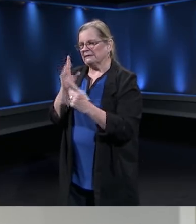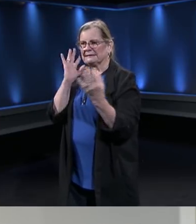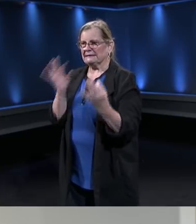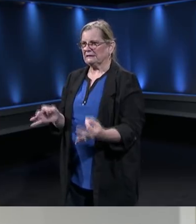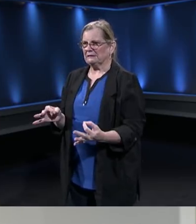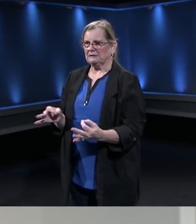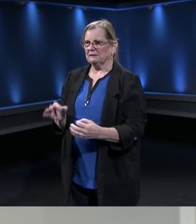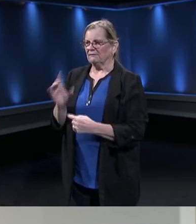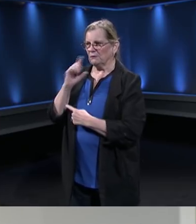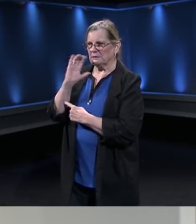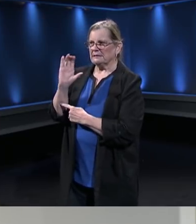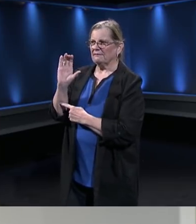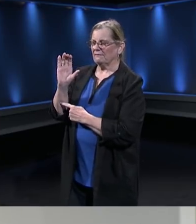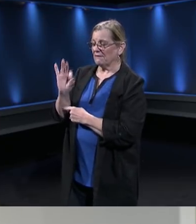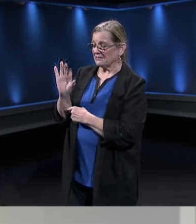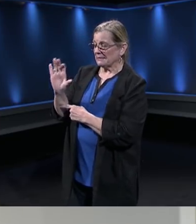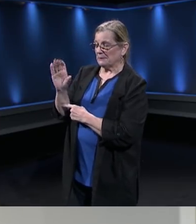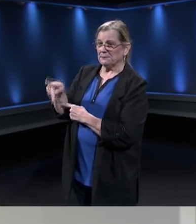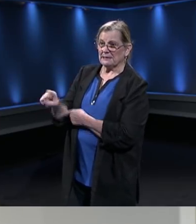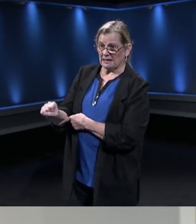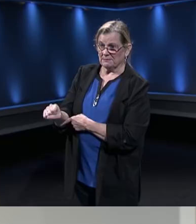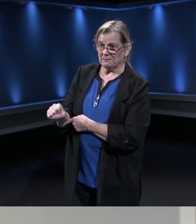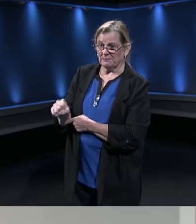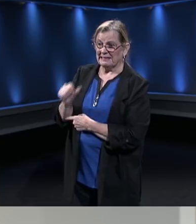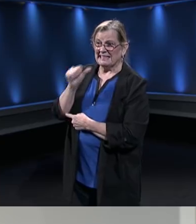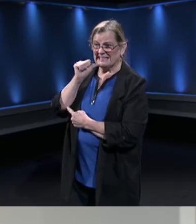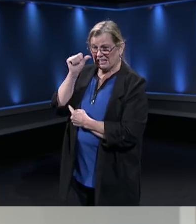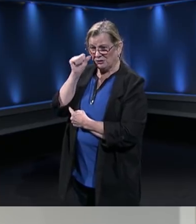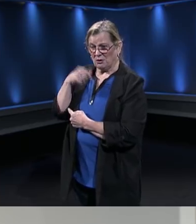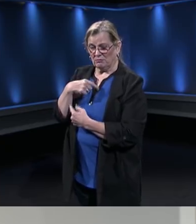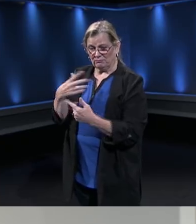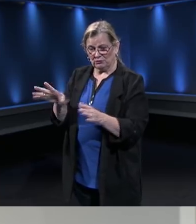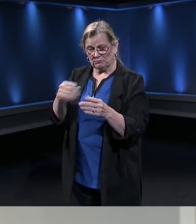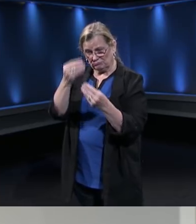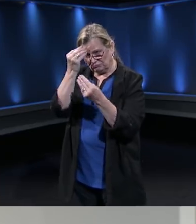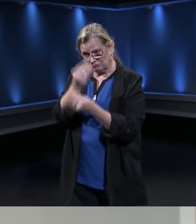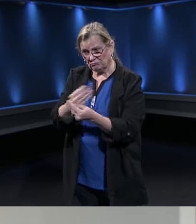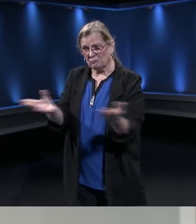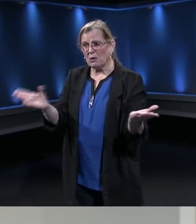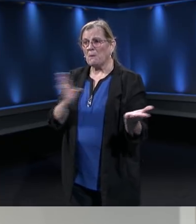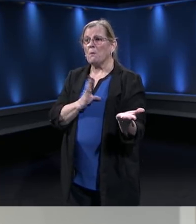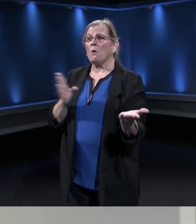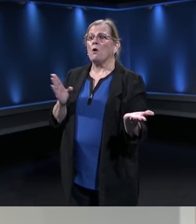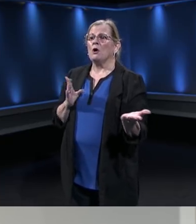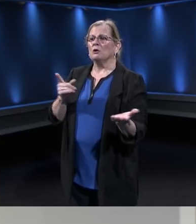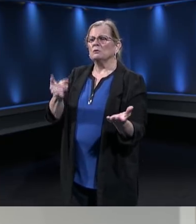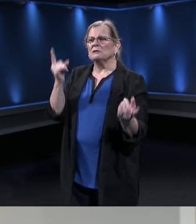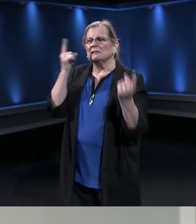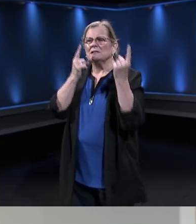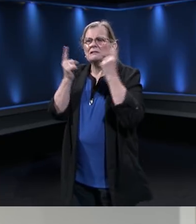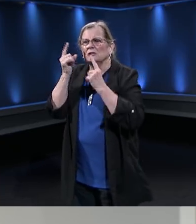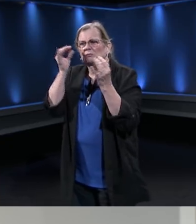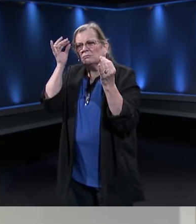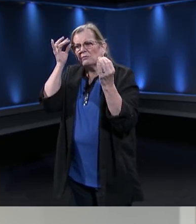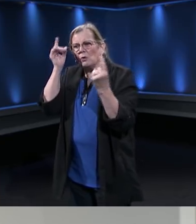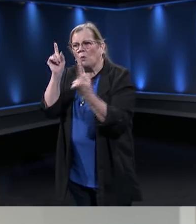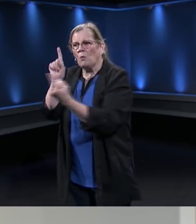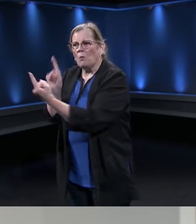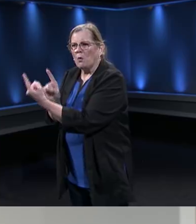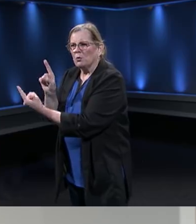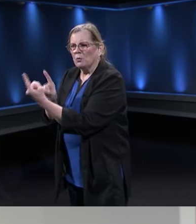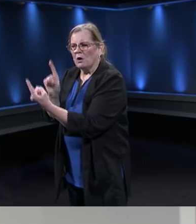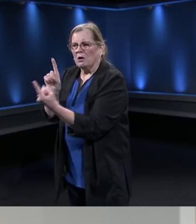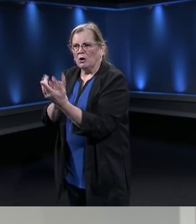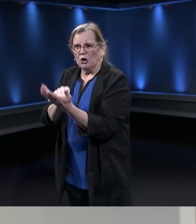Schools. Yesterday, what I shared with the school board to look at in-person learning is to begin to look at doing it through